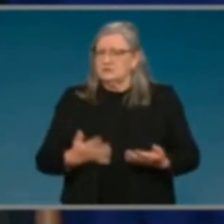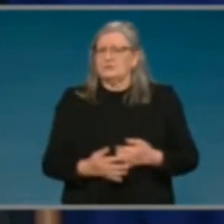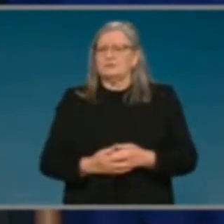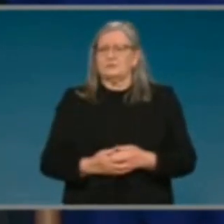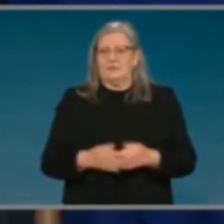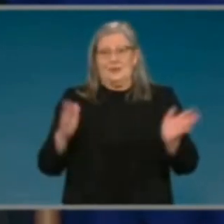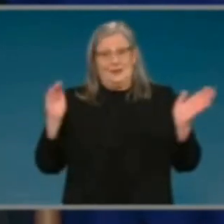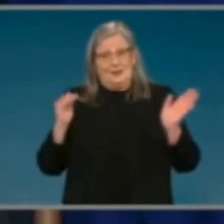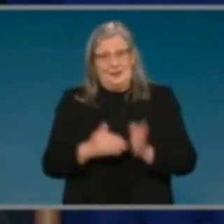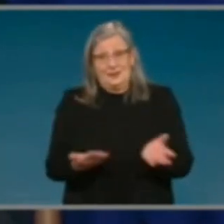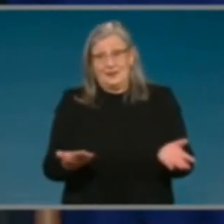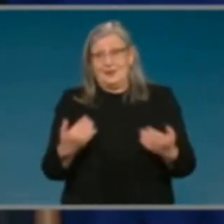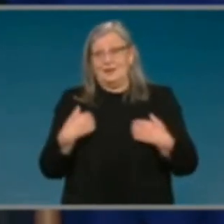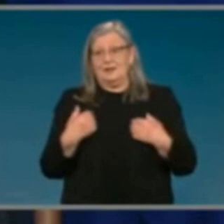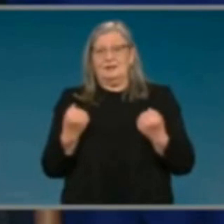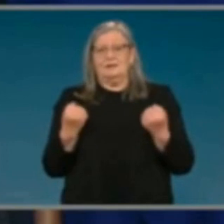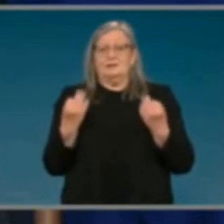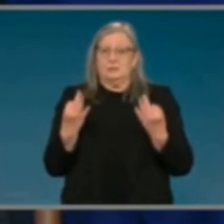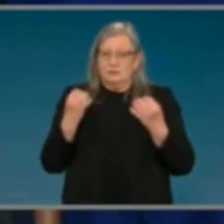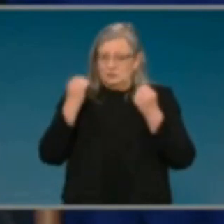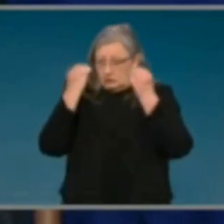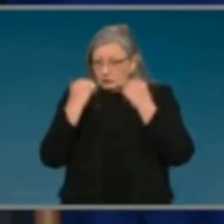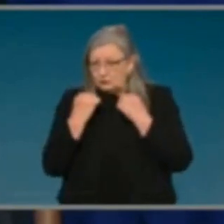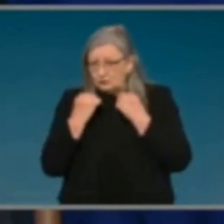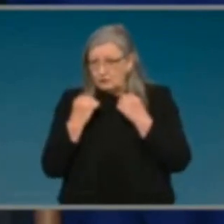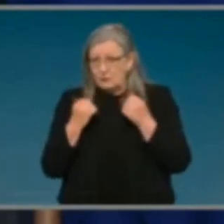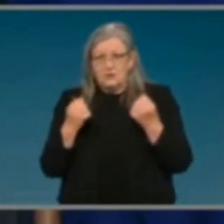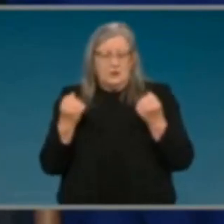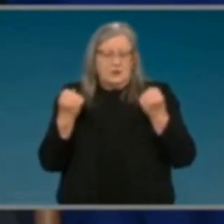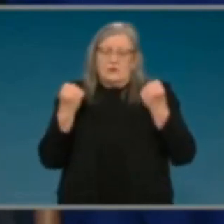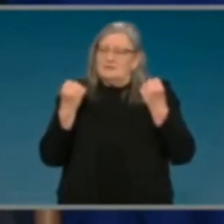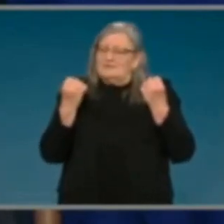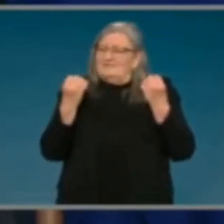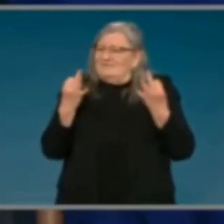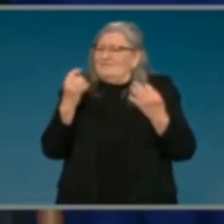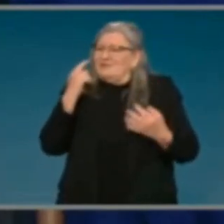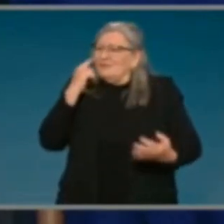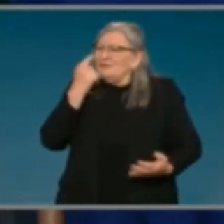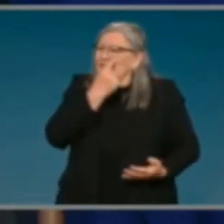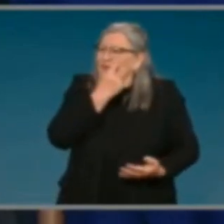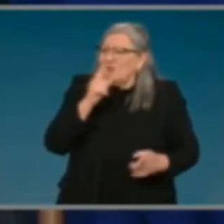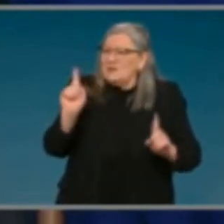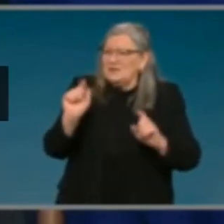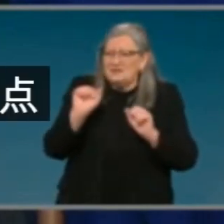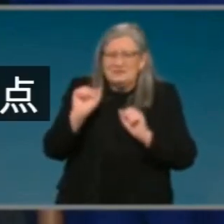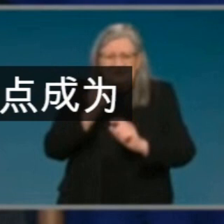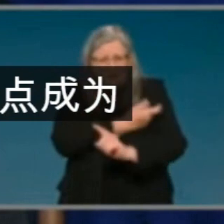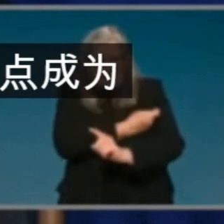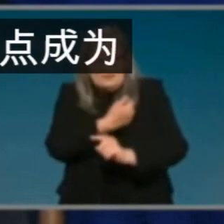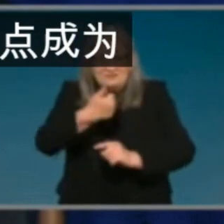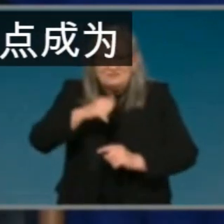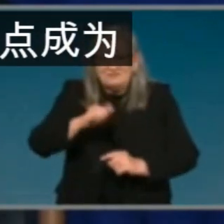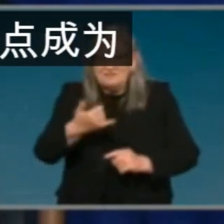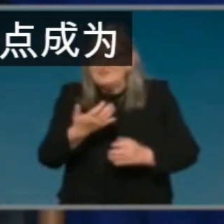or laboratory or at the population level, that the vaccines are less effective against this virus. We have no evidence of that.